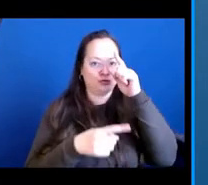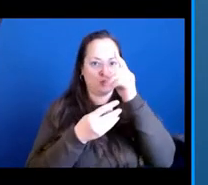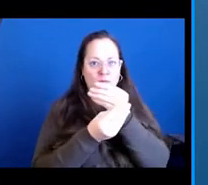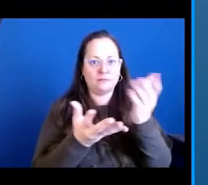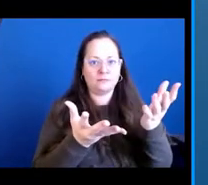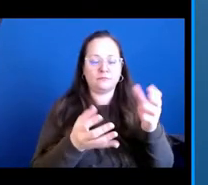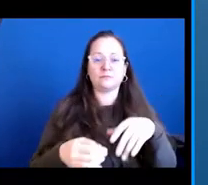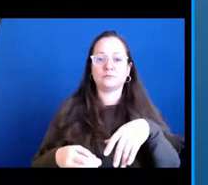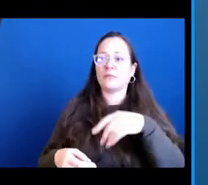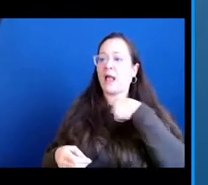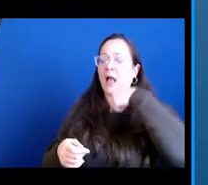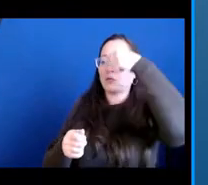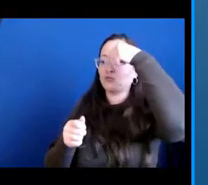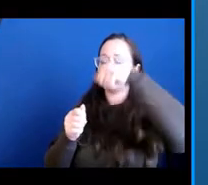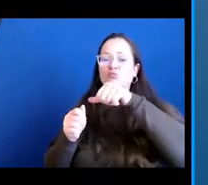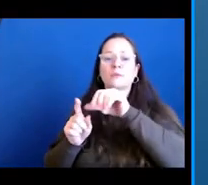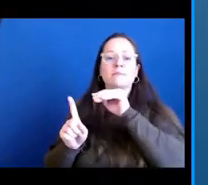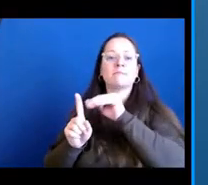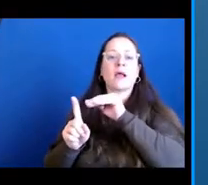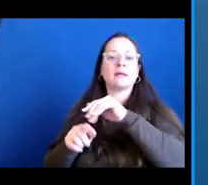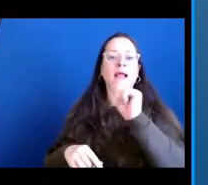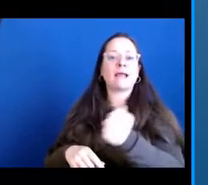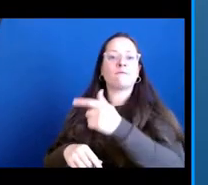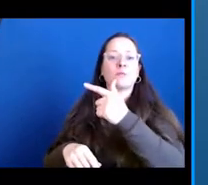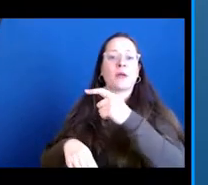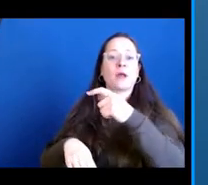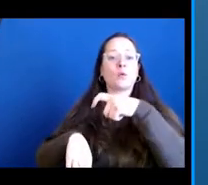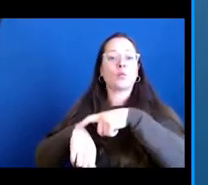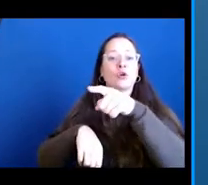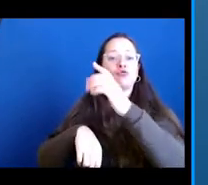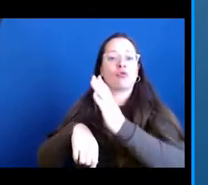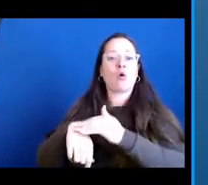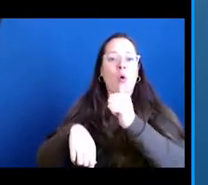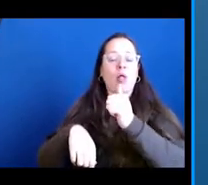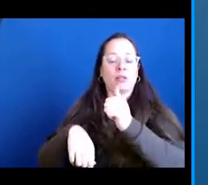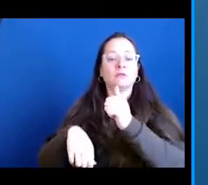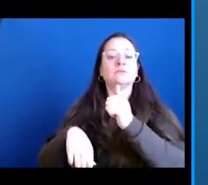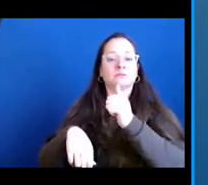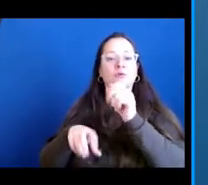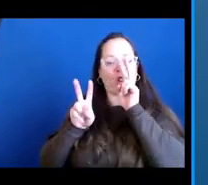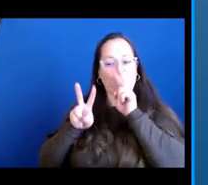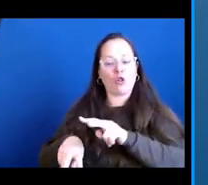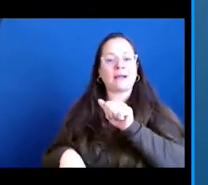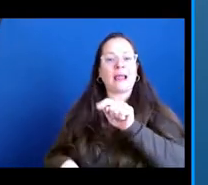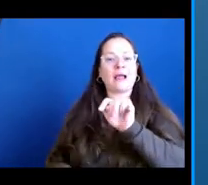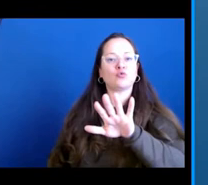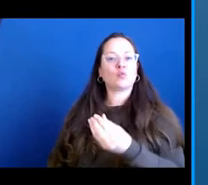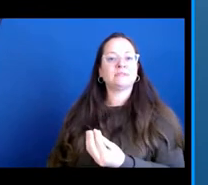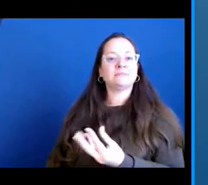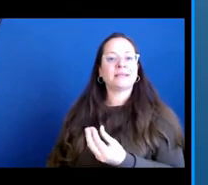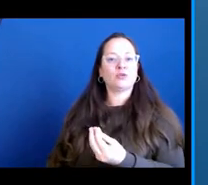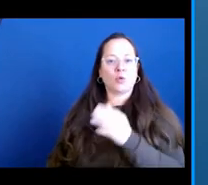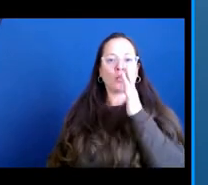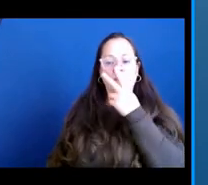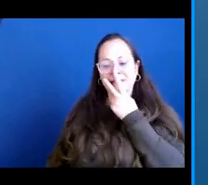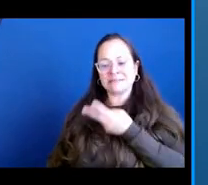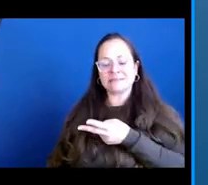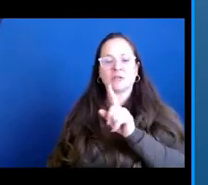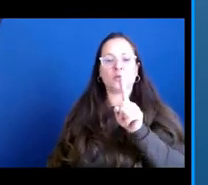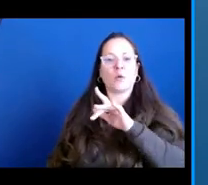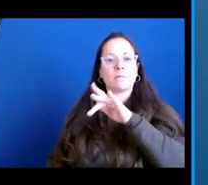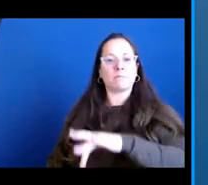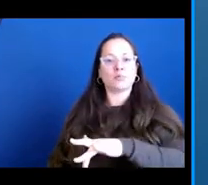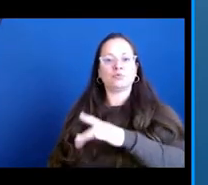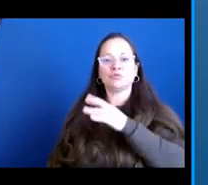called on if you look at your speaker it tells you where to push to talk and please identify yourself